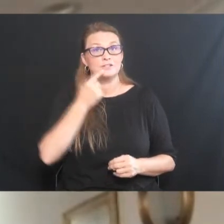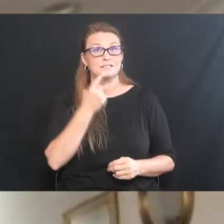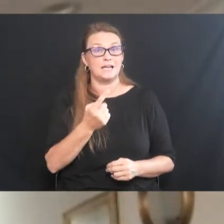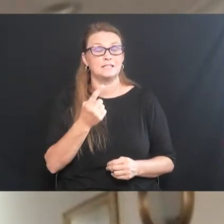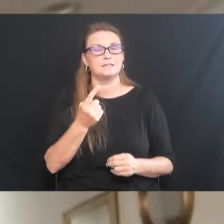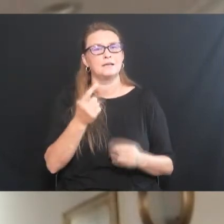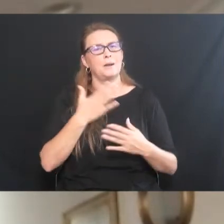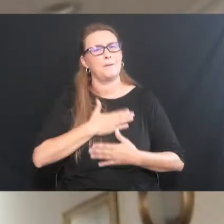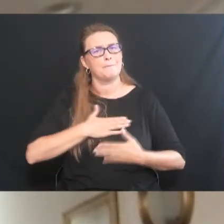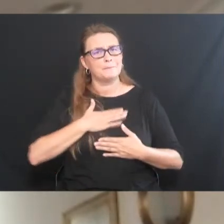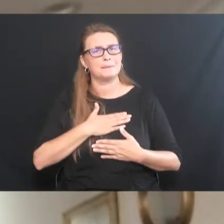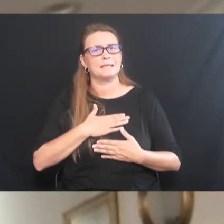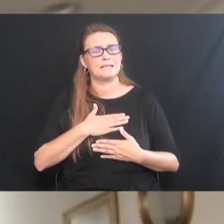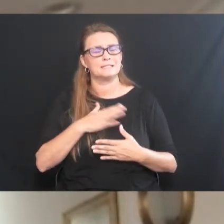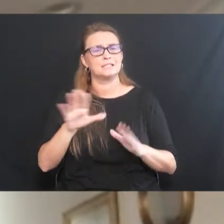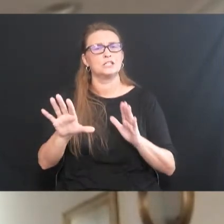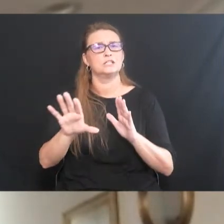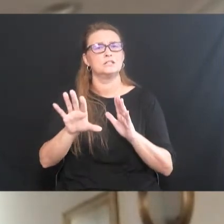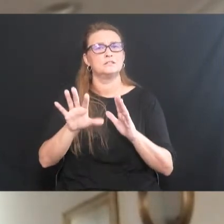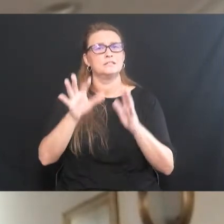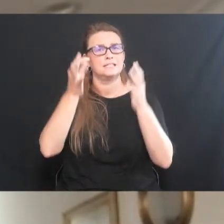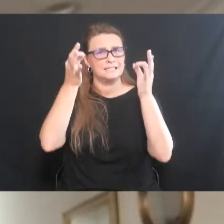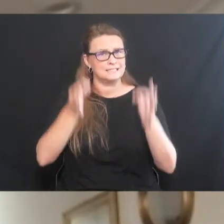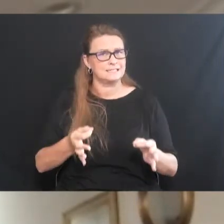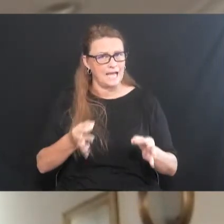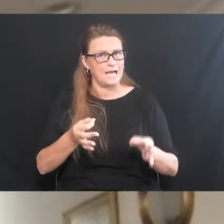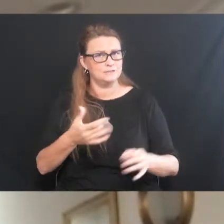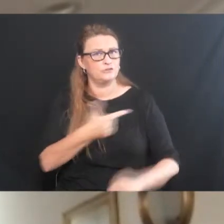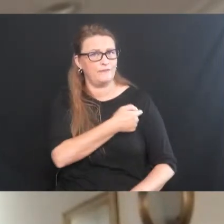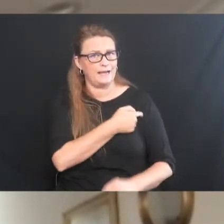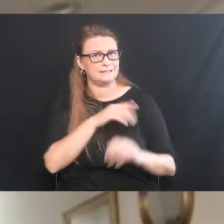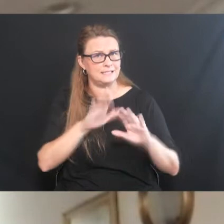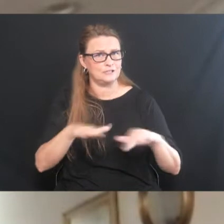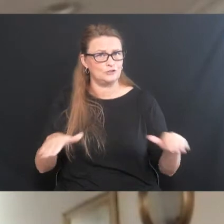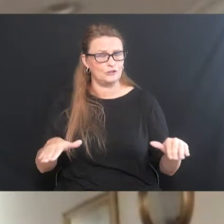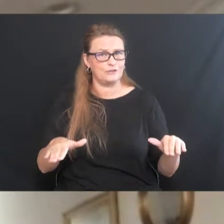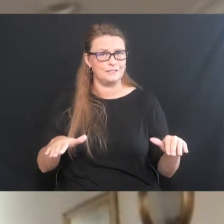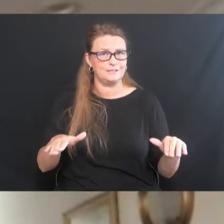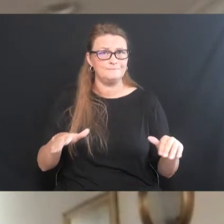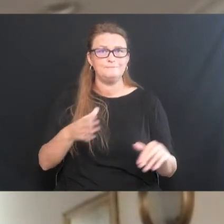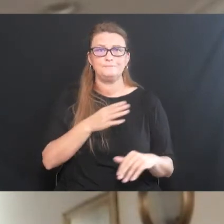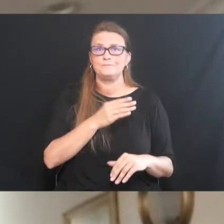choose to vaccinate your children, as well as get